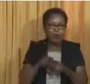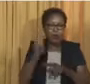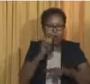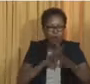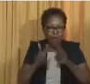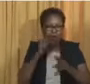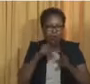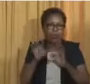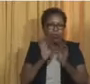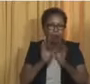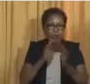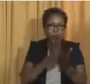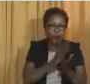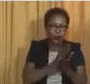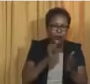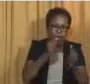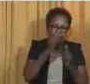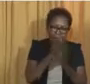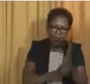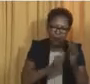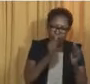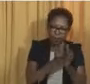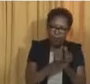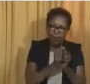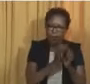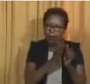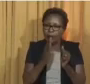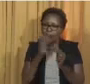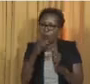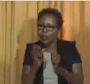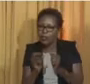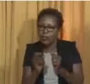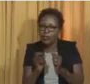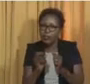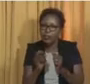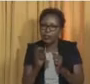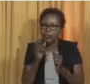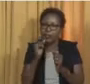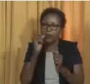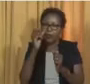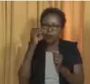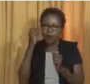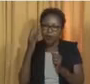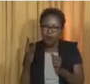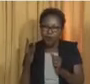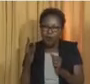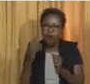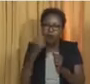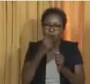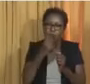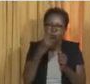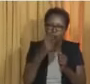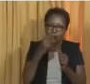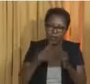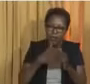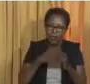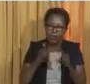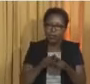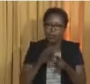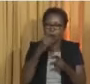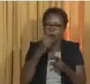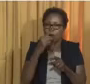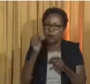decreed by Articles 10, 20, 4, 159, and 259(1) of the